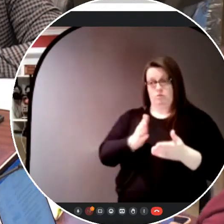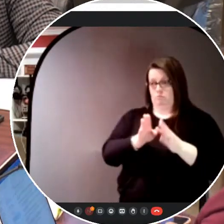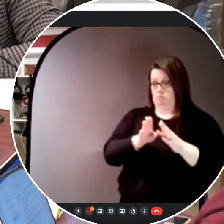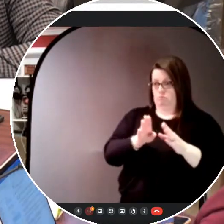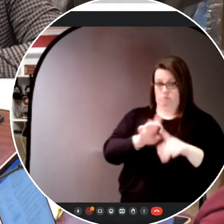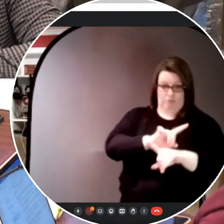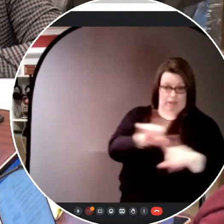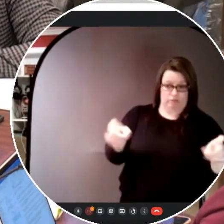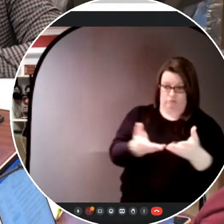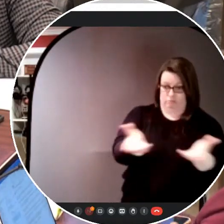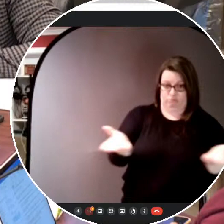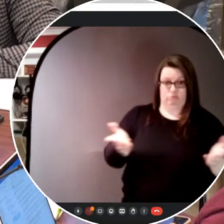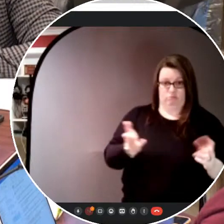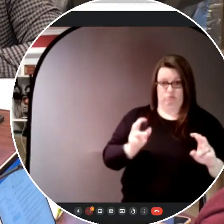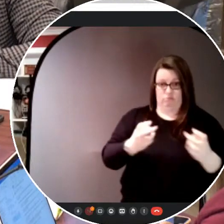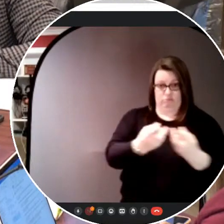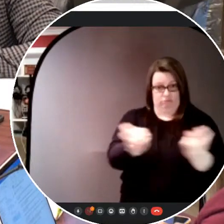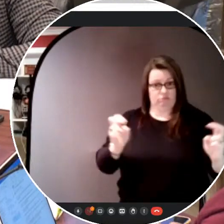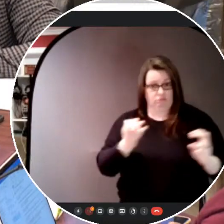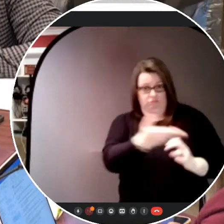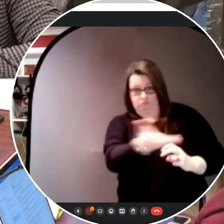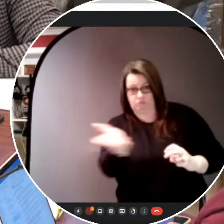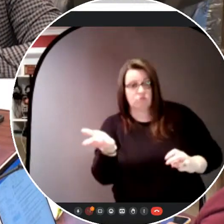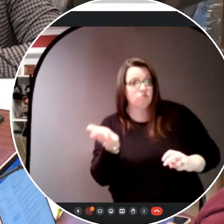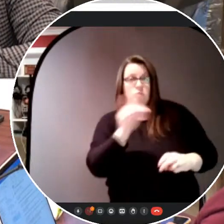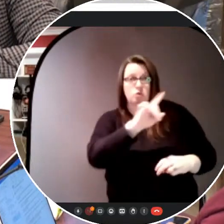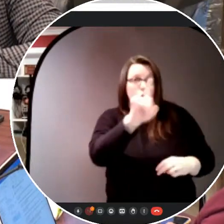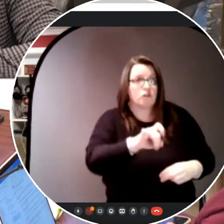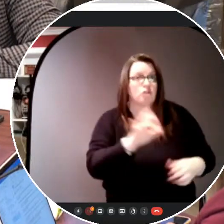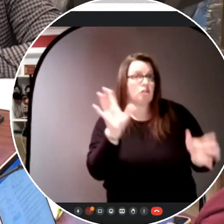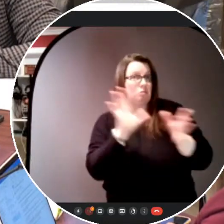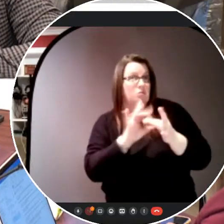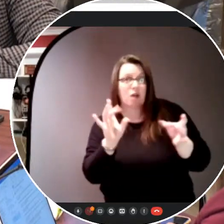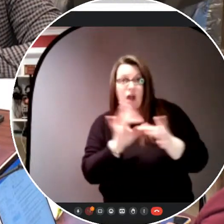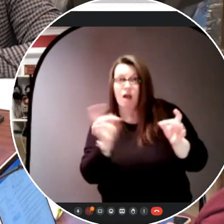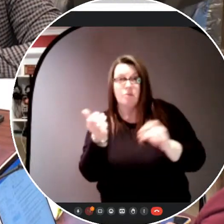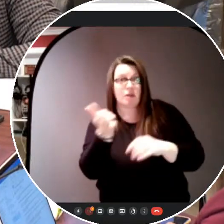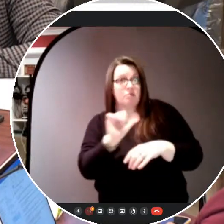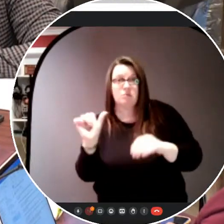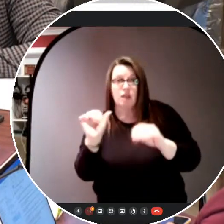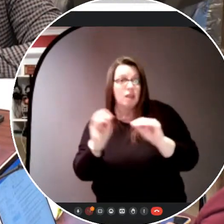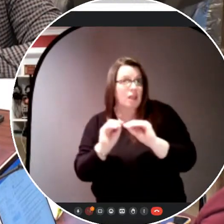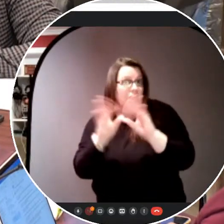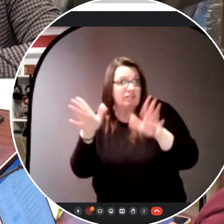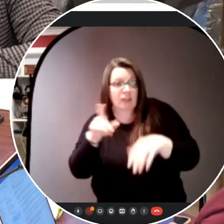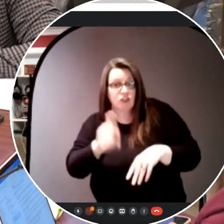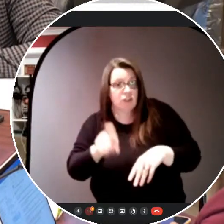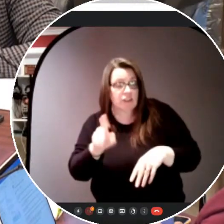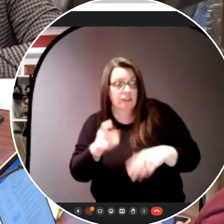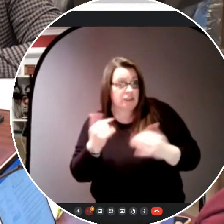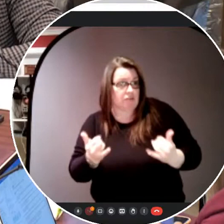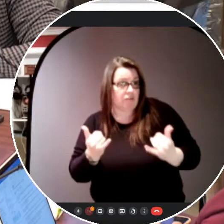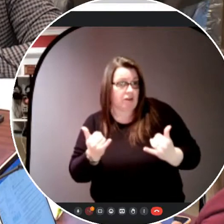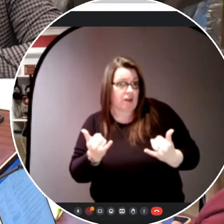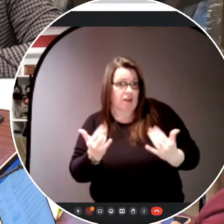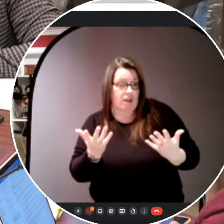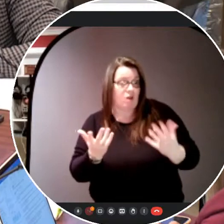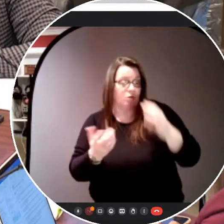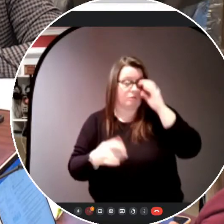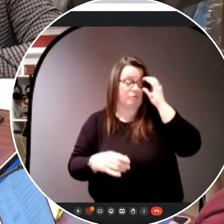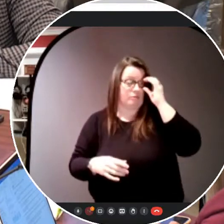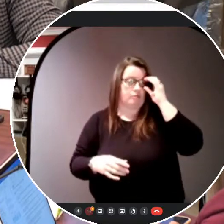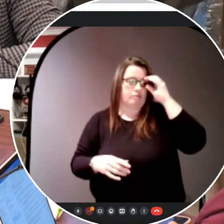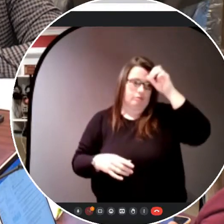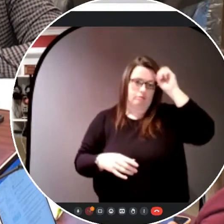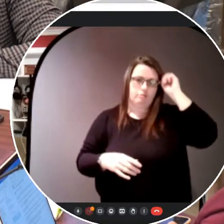a question or comment or any kind of clarifying point that needs to be made at this time, taking into consideration